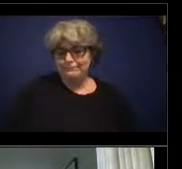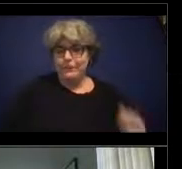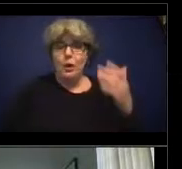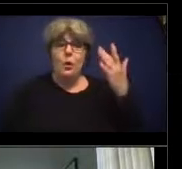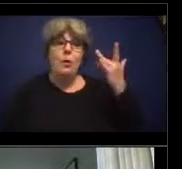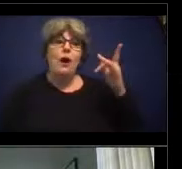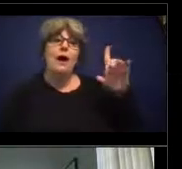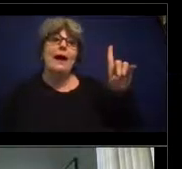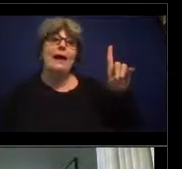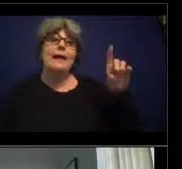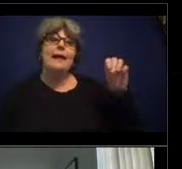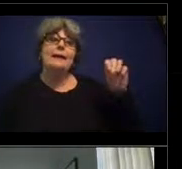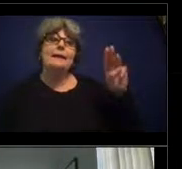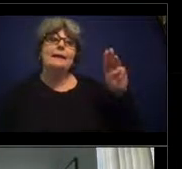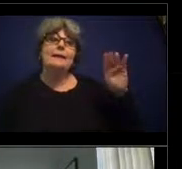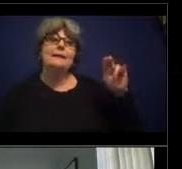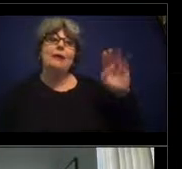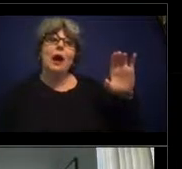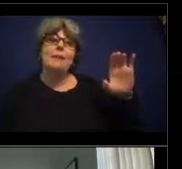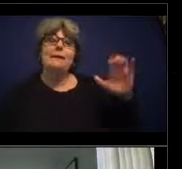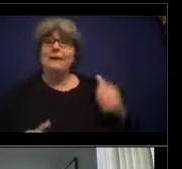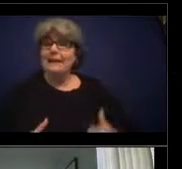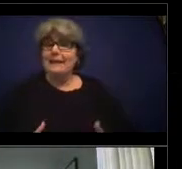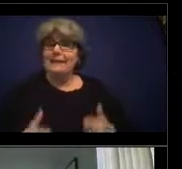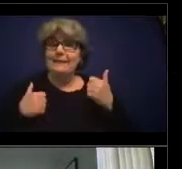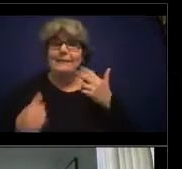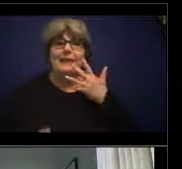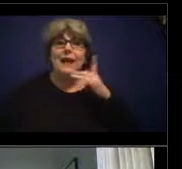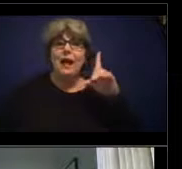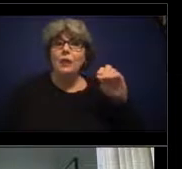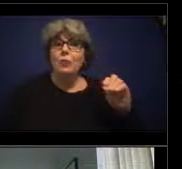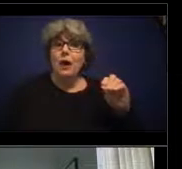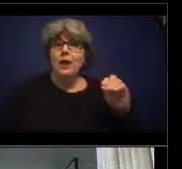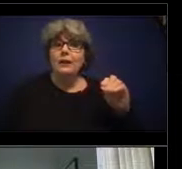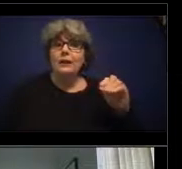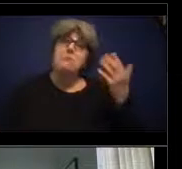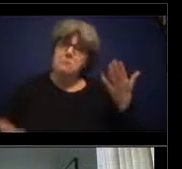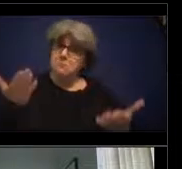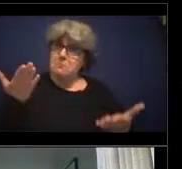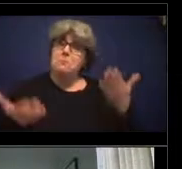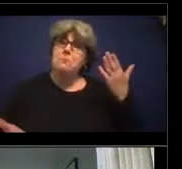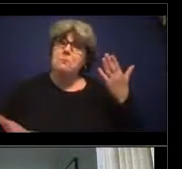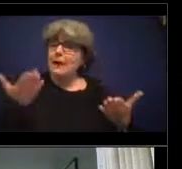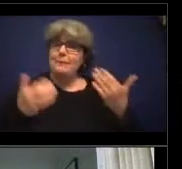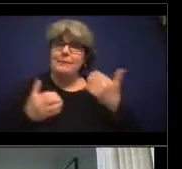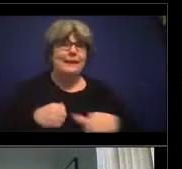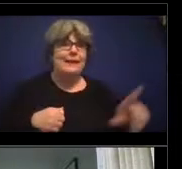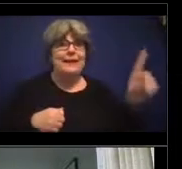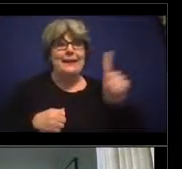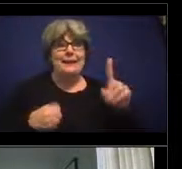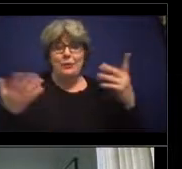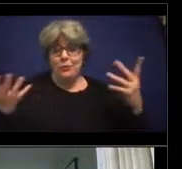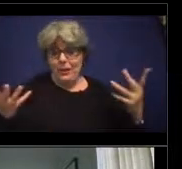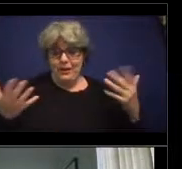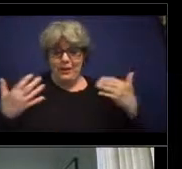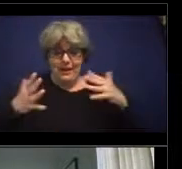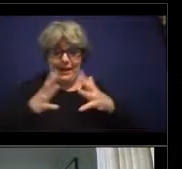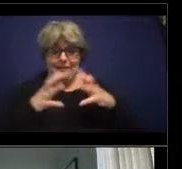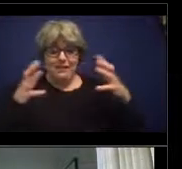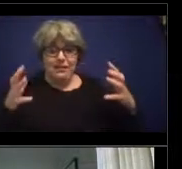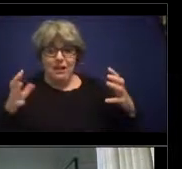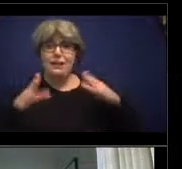photo. Living in Boulder, Colorado, I would say it could be anywhere. We have a lot of